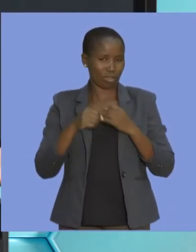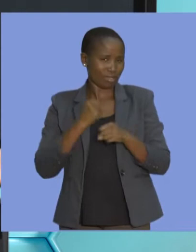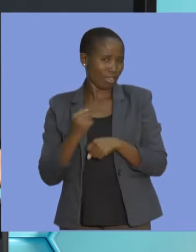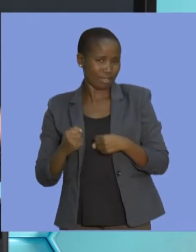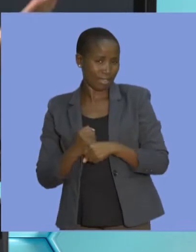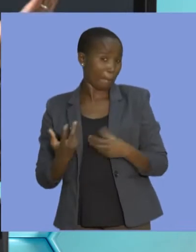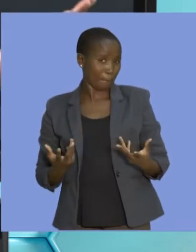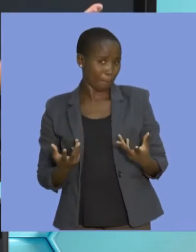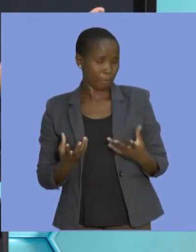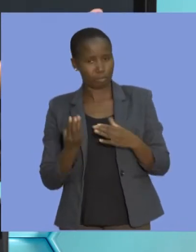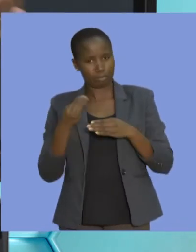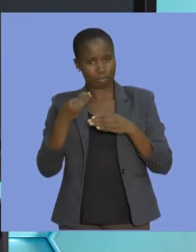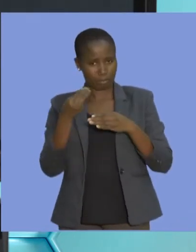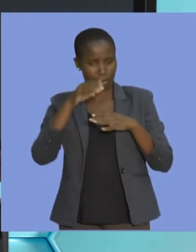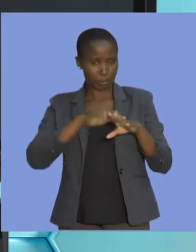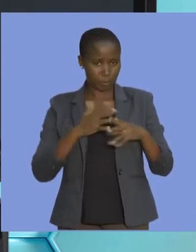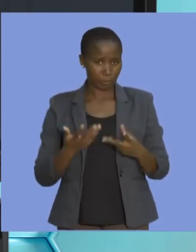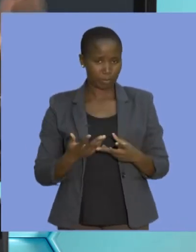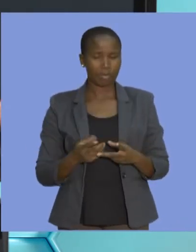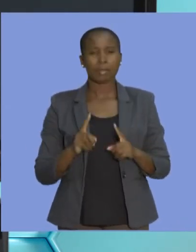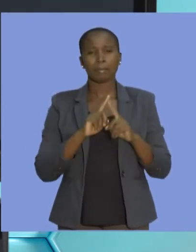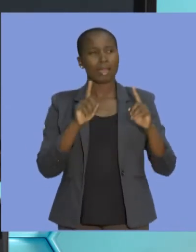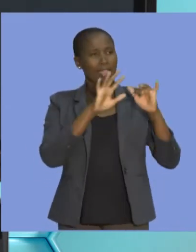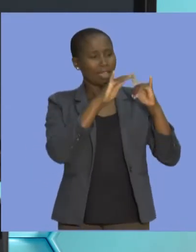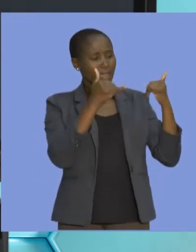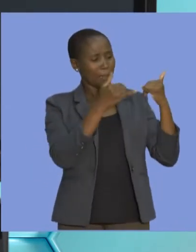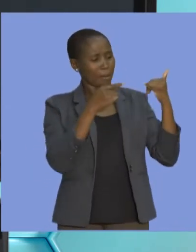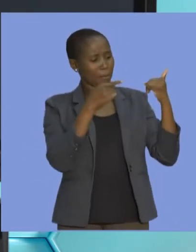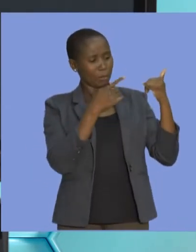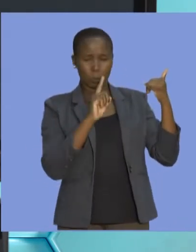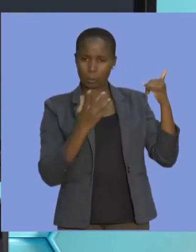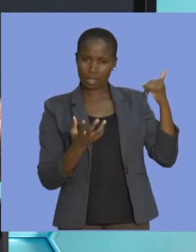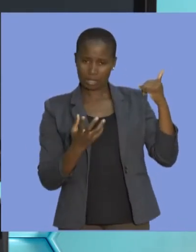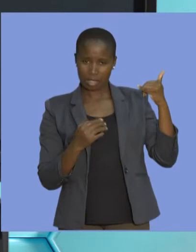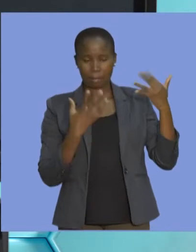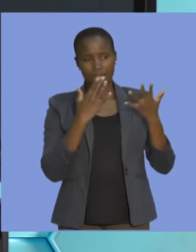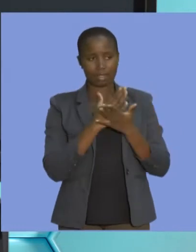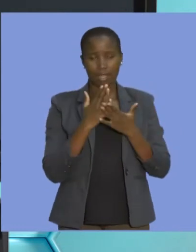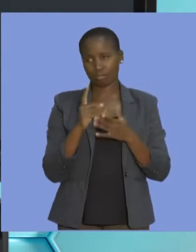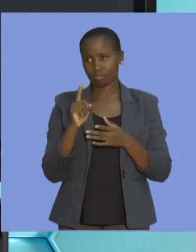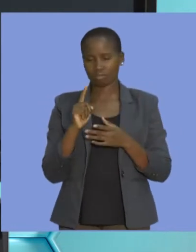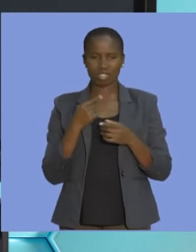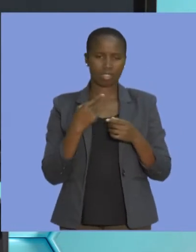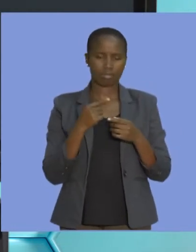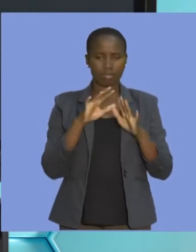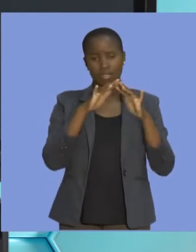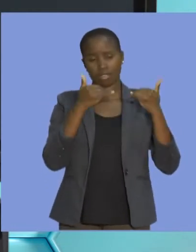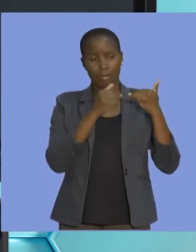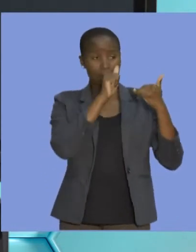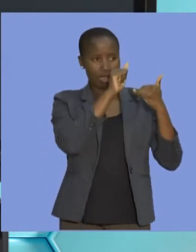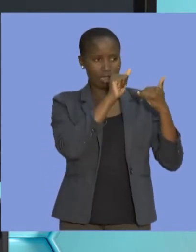What if company A and company B, they say both, they'll give you 6%? What